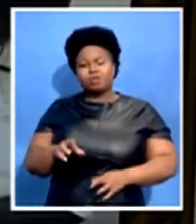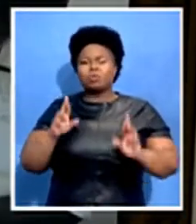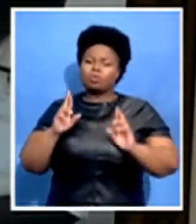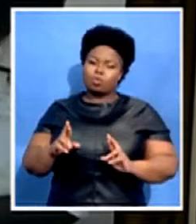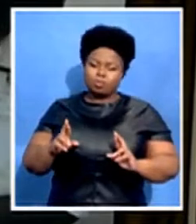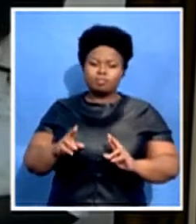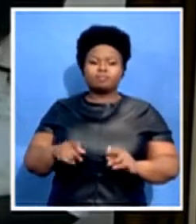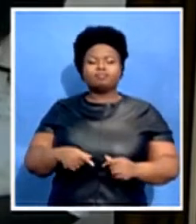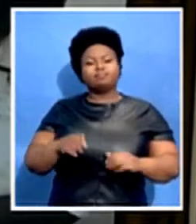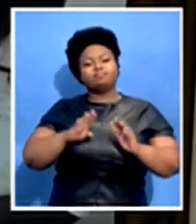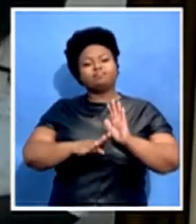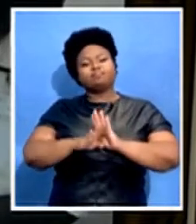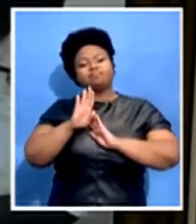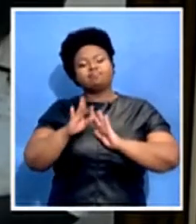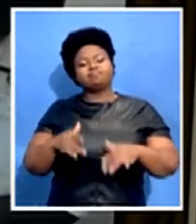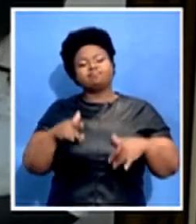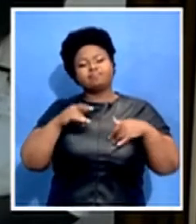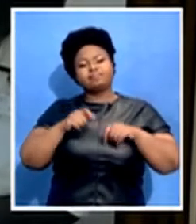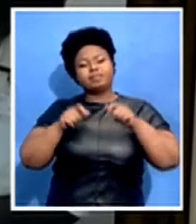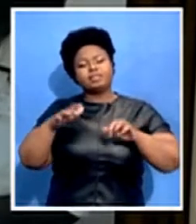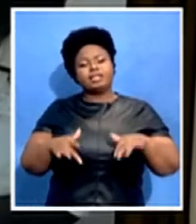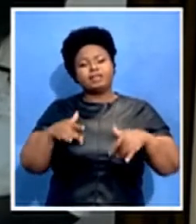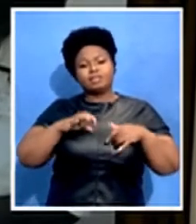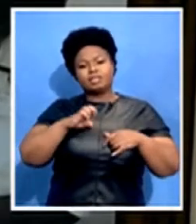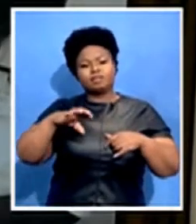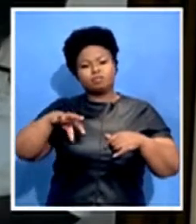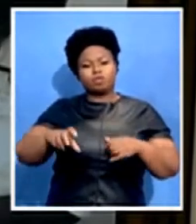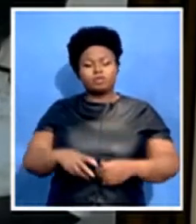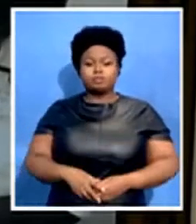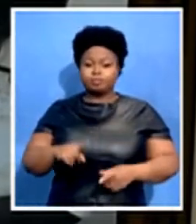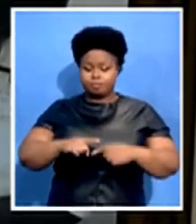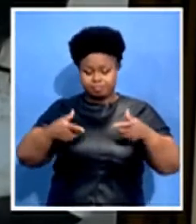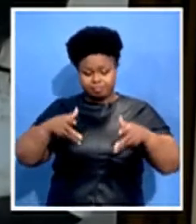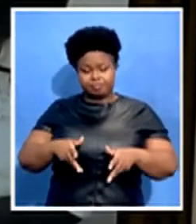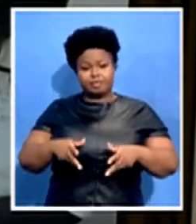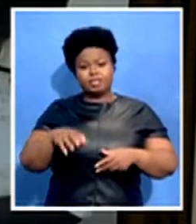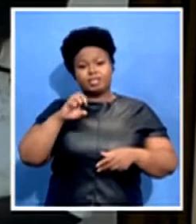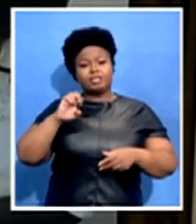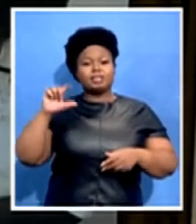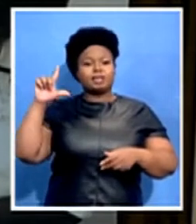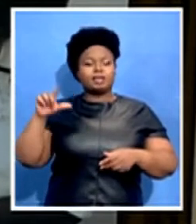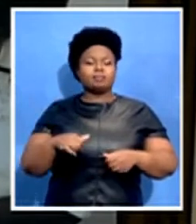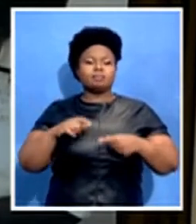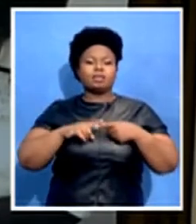the people here in the Eastern Cape. From us here in East London, myself, Abongile Jantjies, and my colleague,